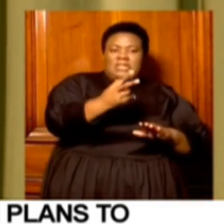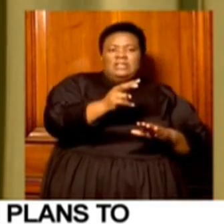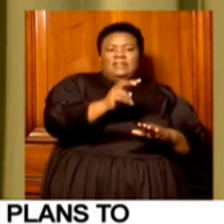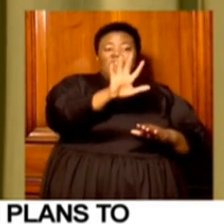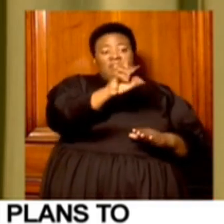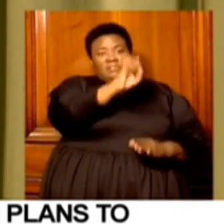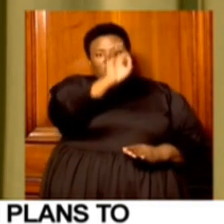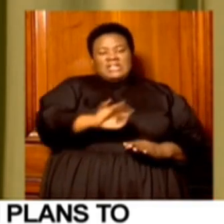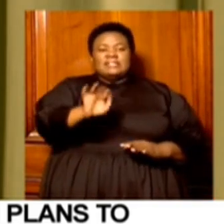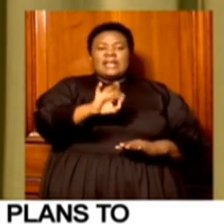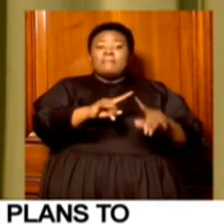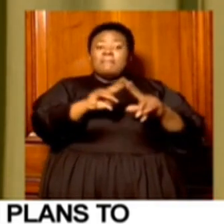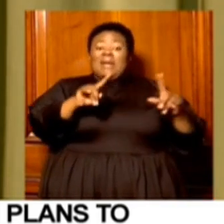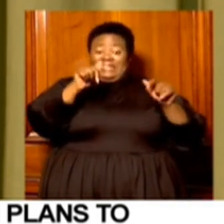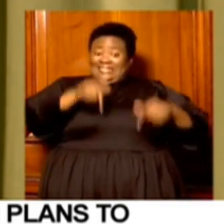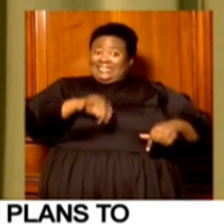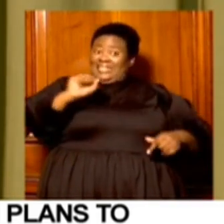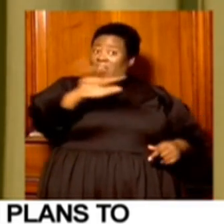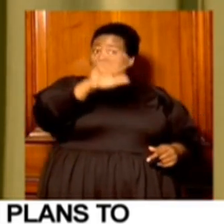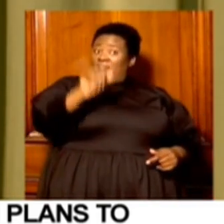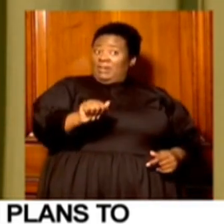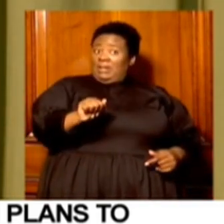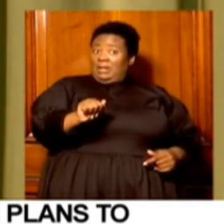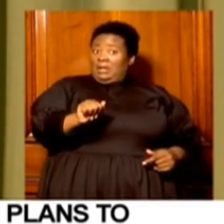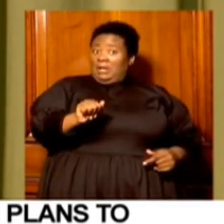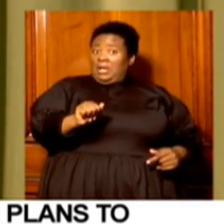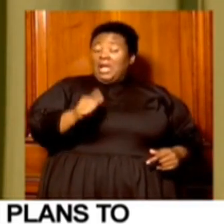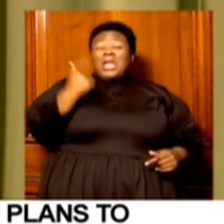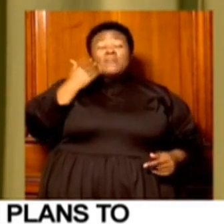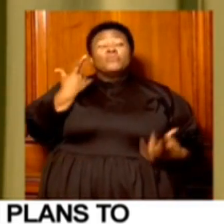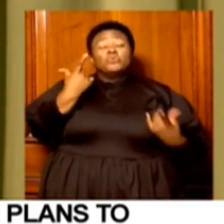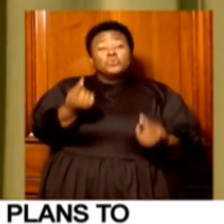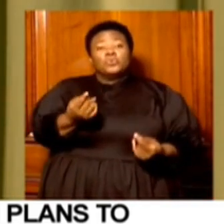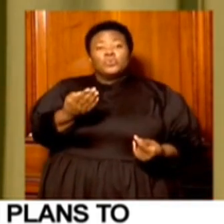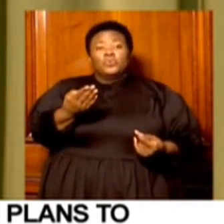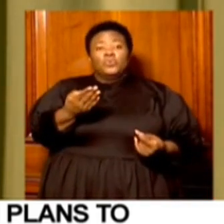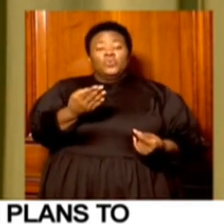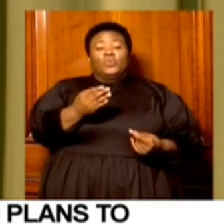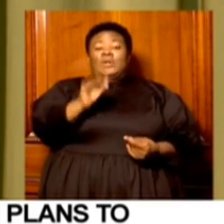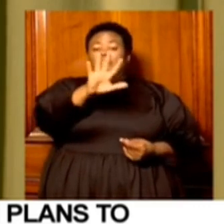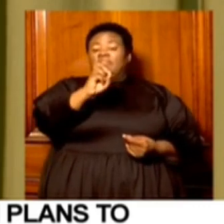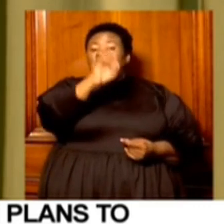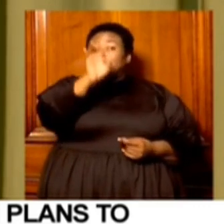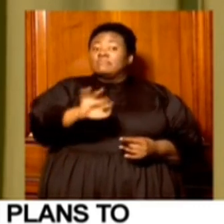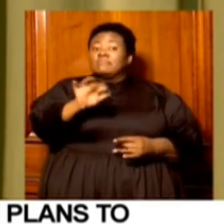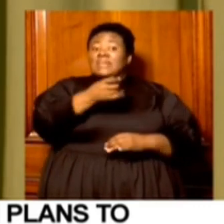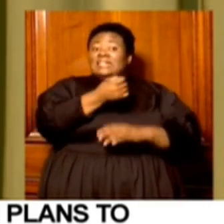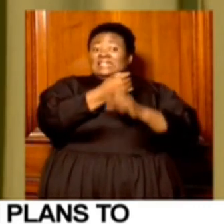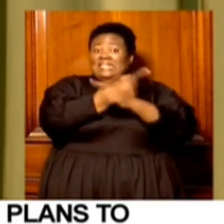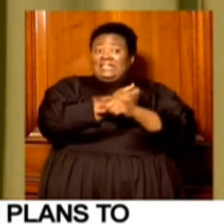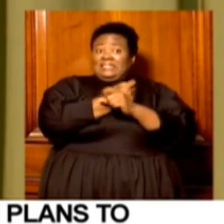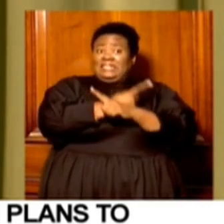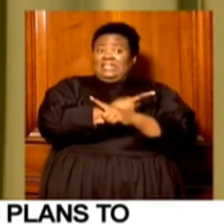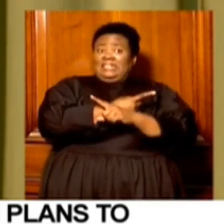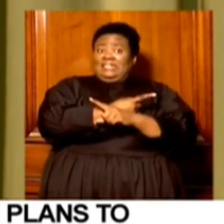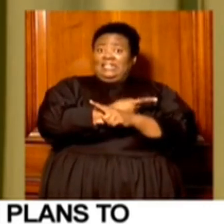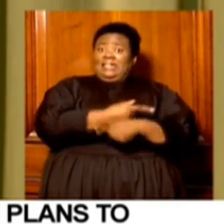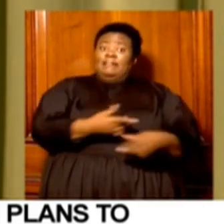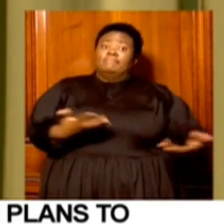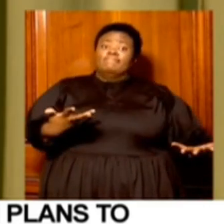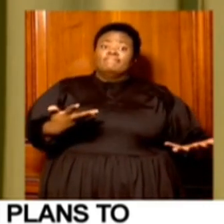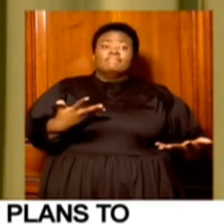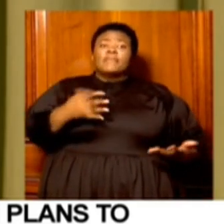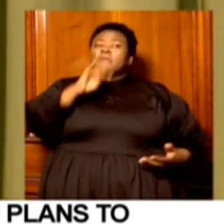If you were to do that, 50% in the taxis, let's confront the reality. Where will the taxi industry